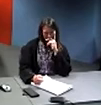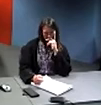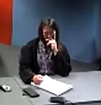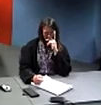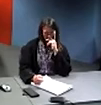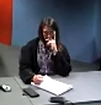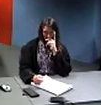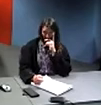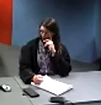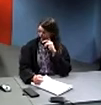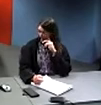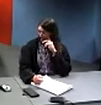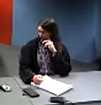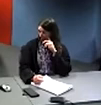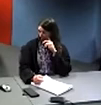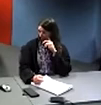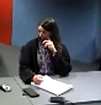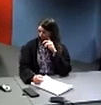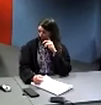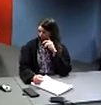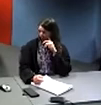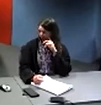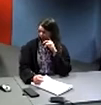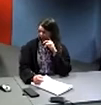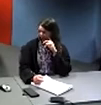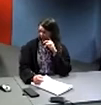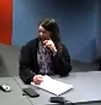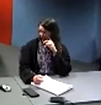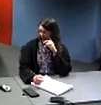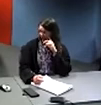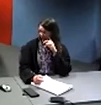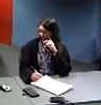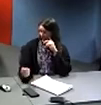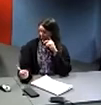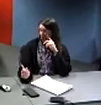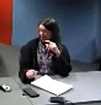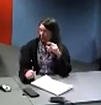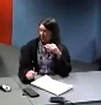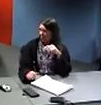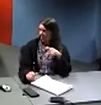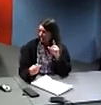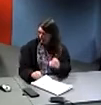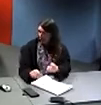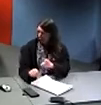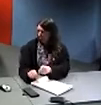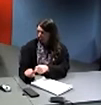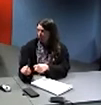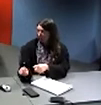background, have you considered that in their discourses of defining themselves,